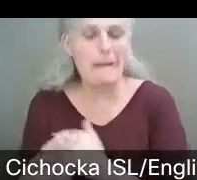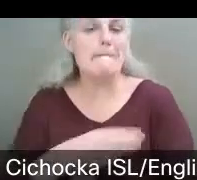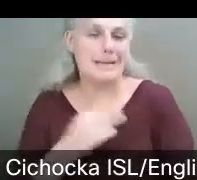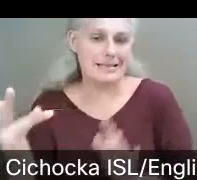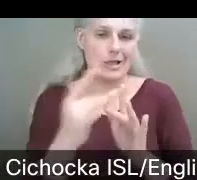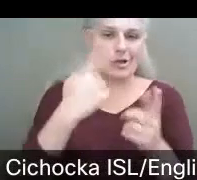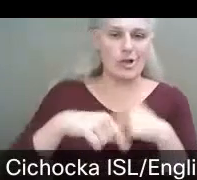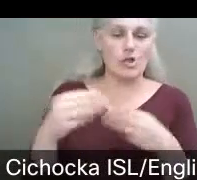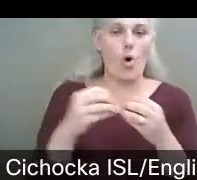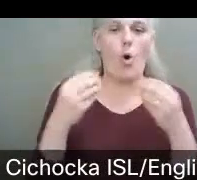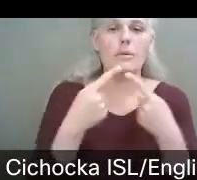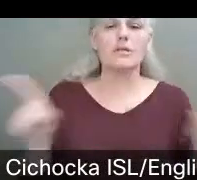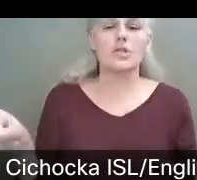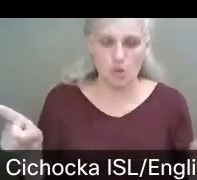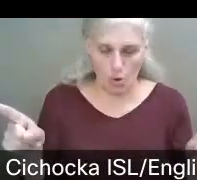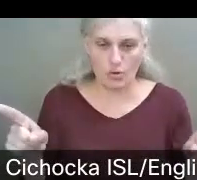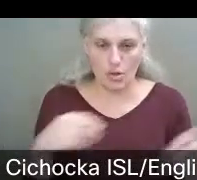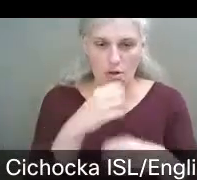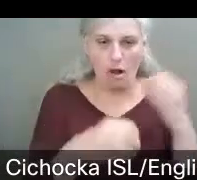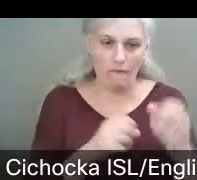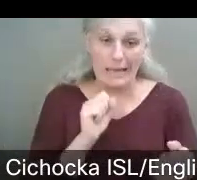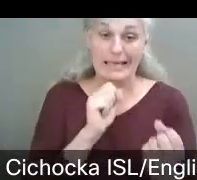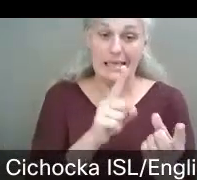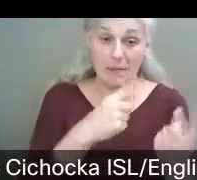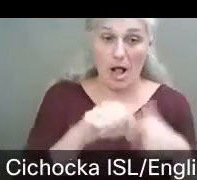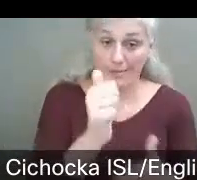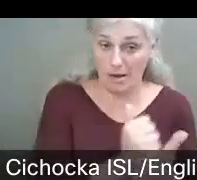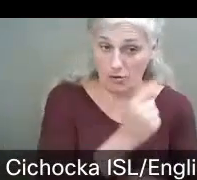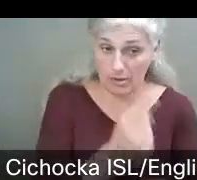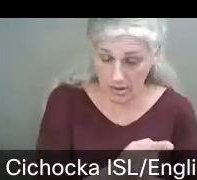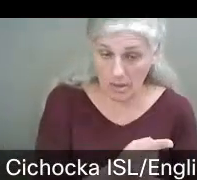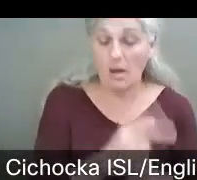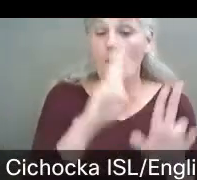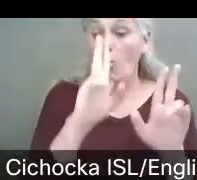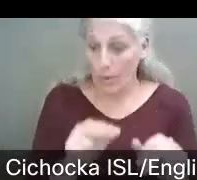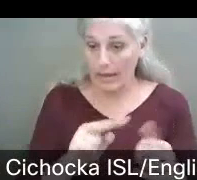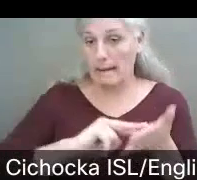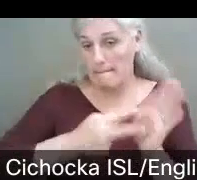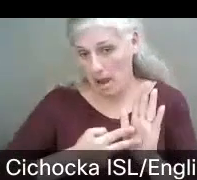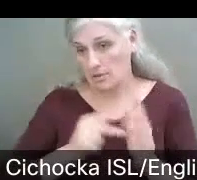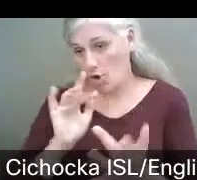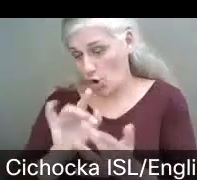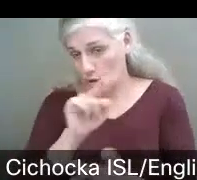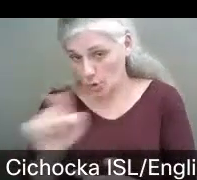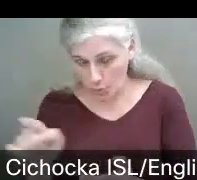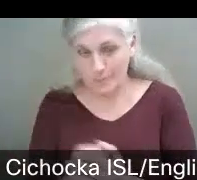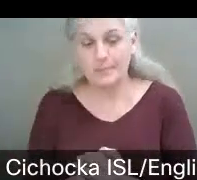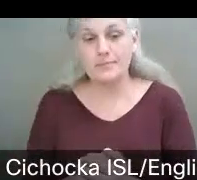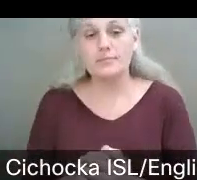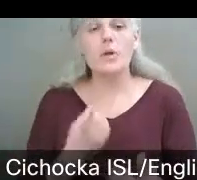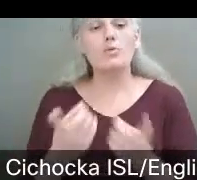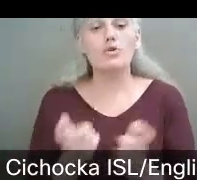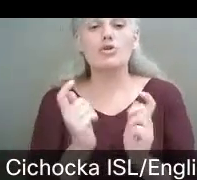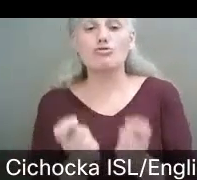Open Disclosure Office by emailing the Open Disclosure Office email address, and we will contact you. We are still doing a train the